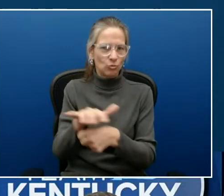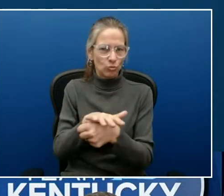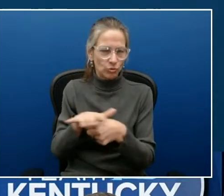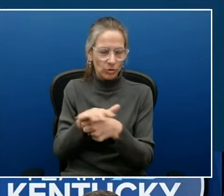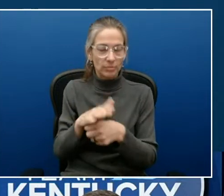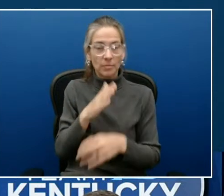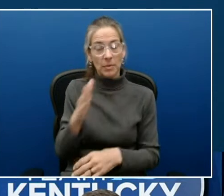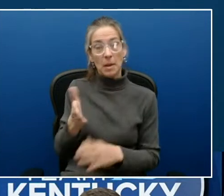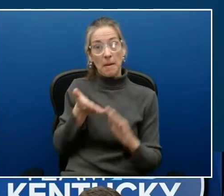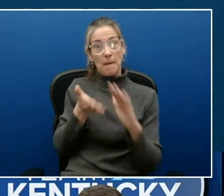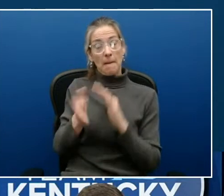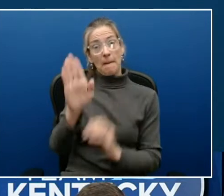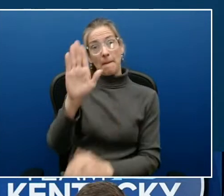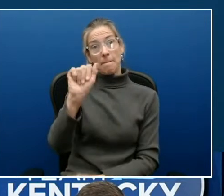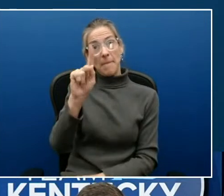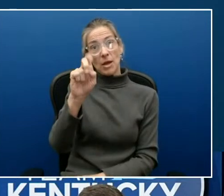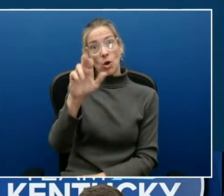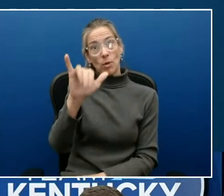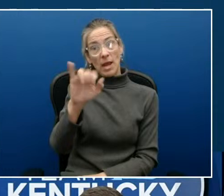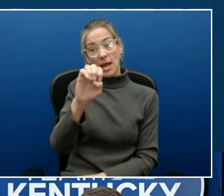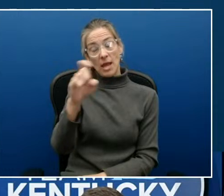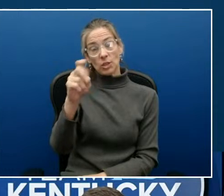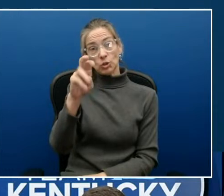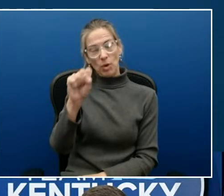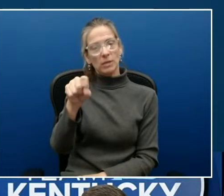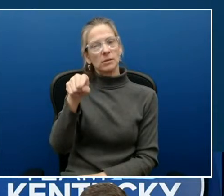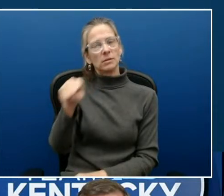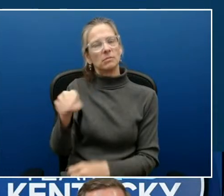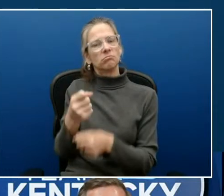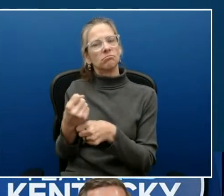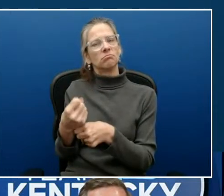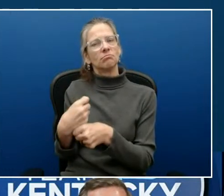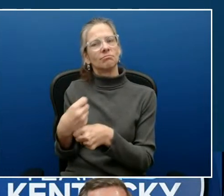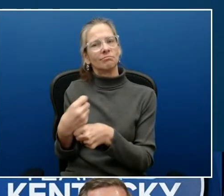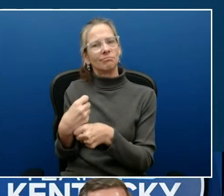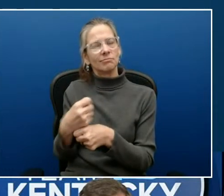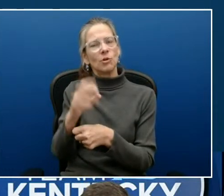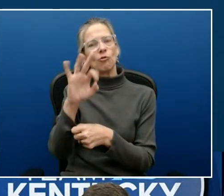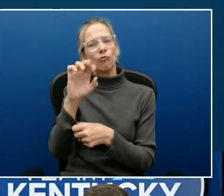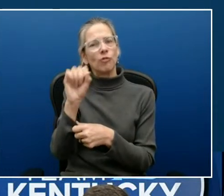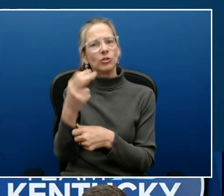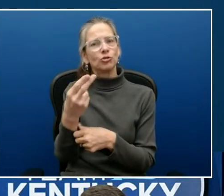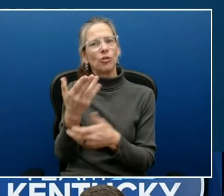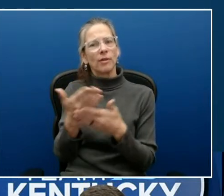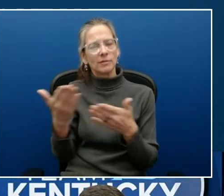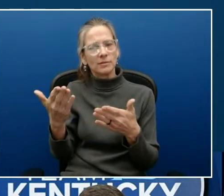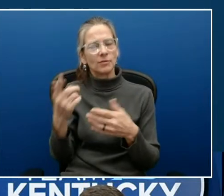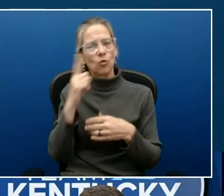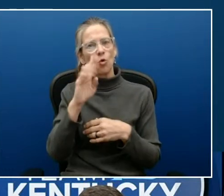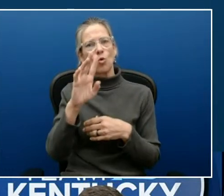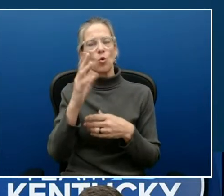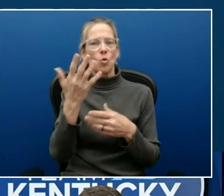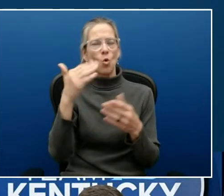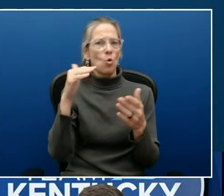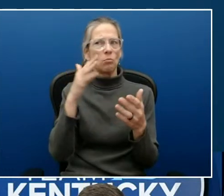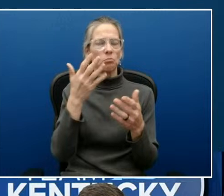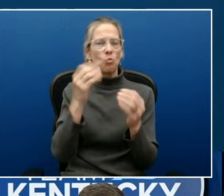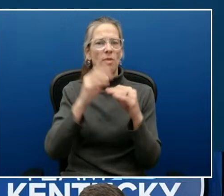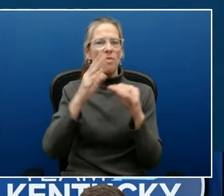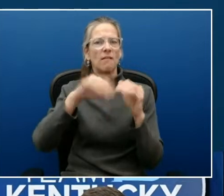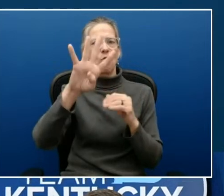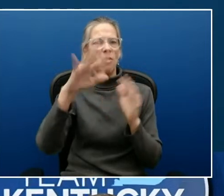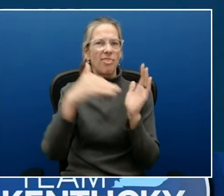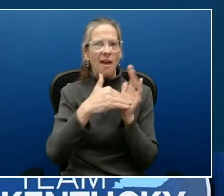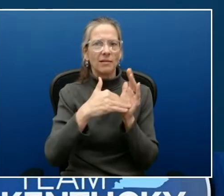is a commercial bakery manufacturer that makes and distributes fresh products to over 4,000 retailers across the